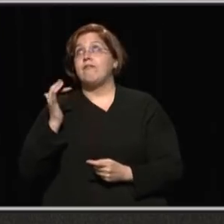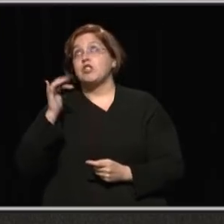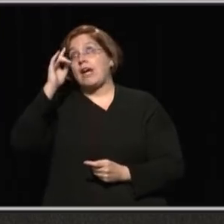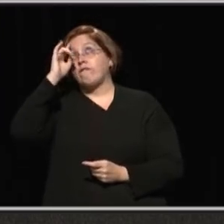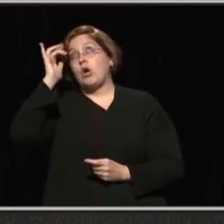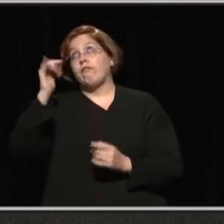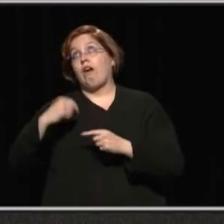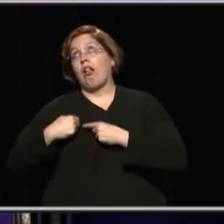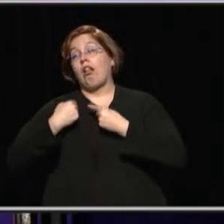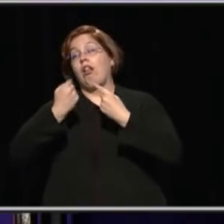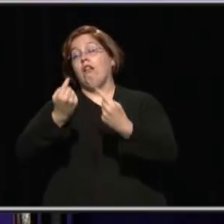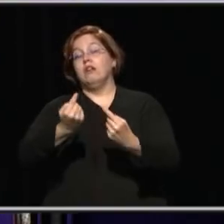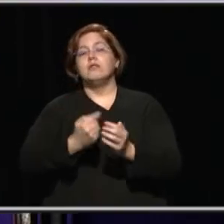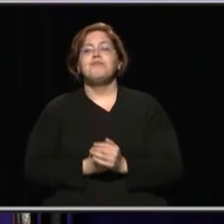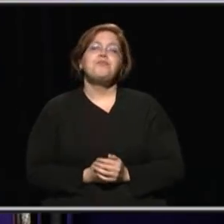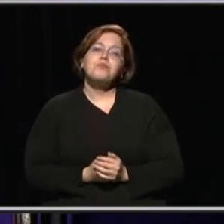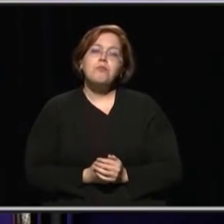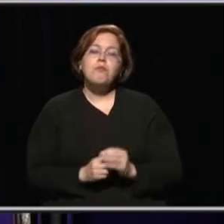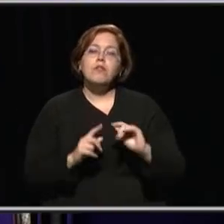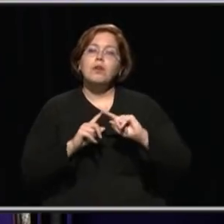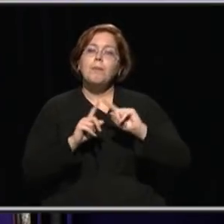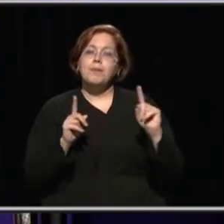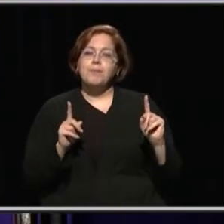time, but